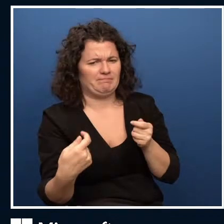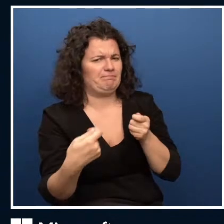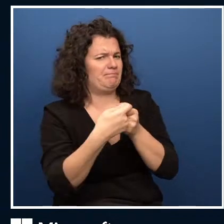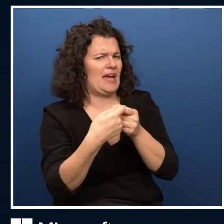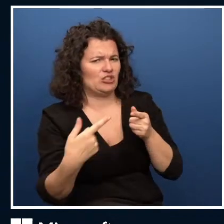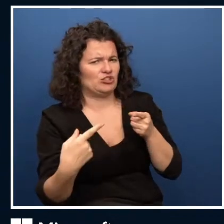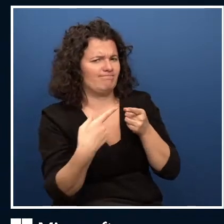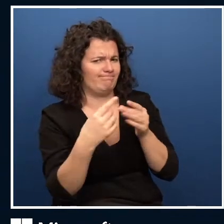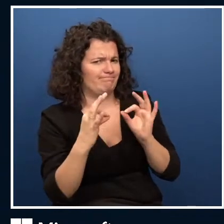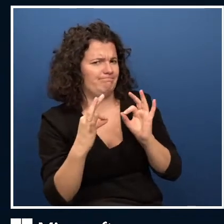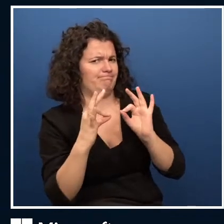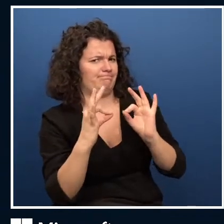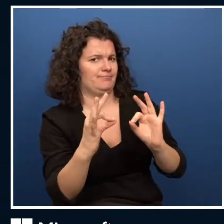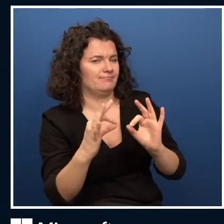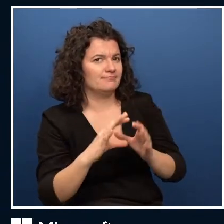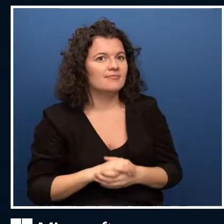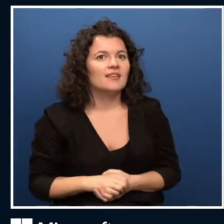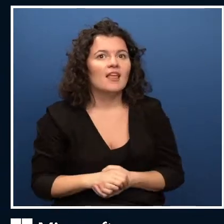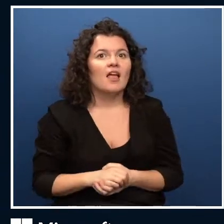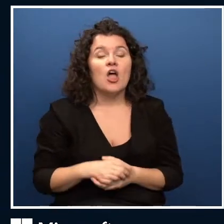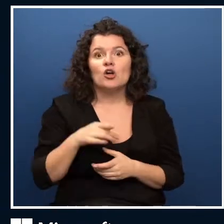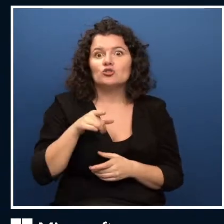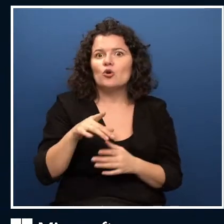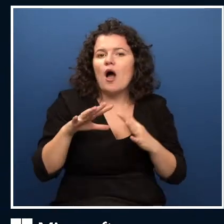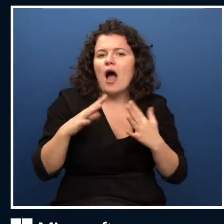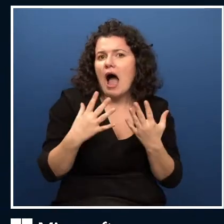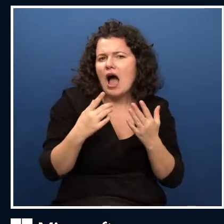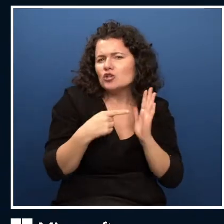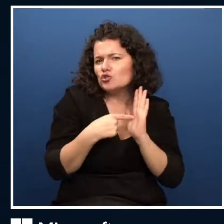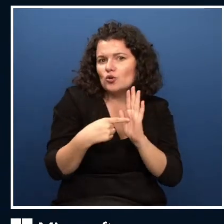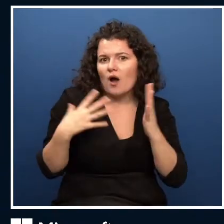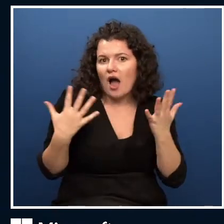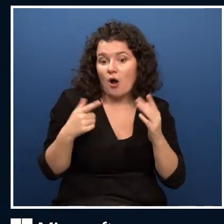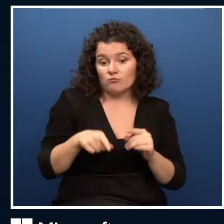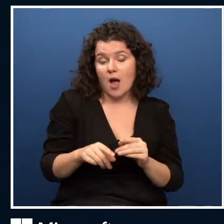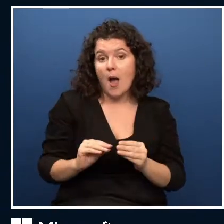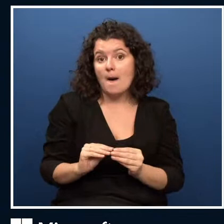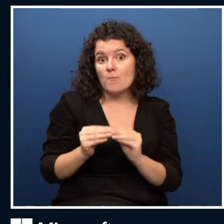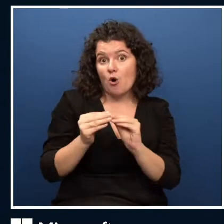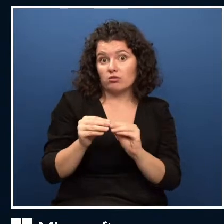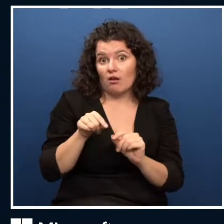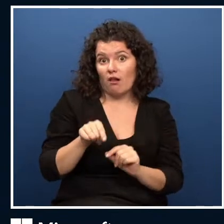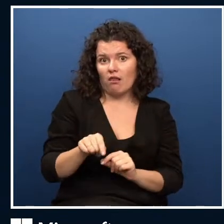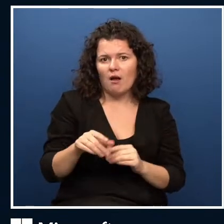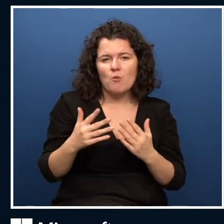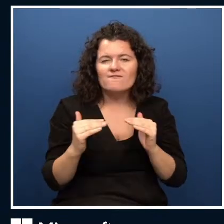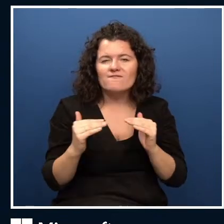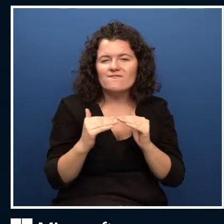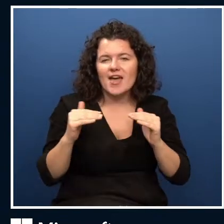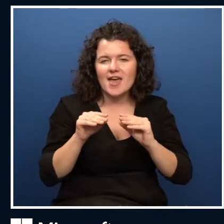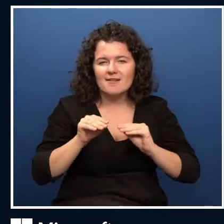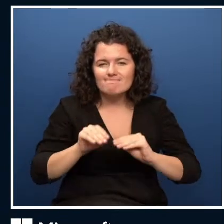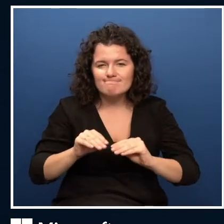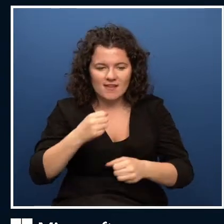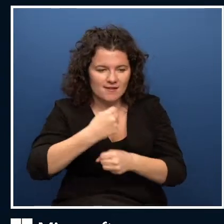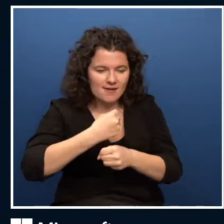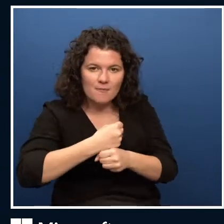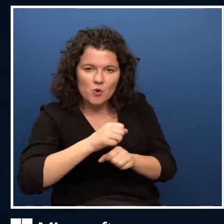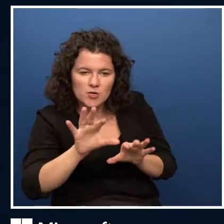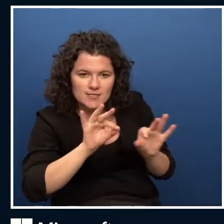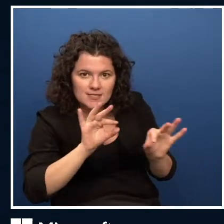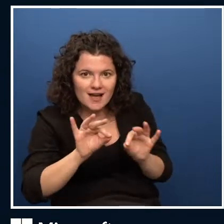build fairer and inclusive and more inclusive applications. So that is who the ideal audience would be for this